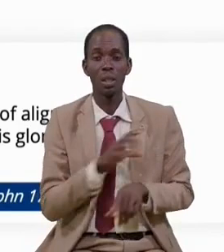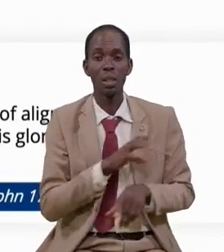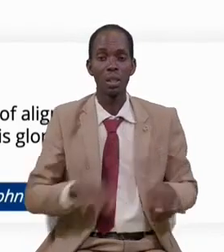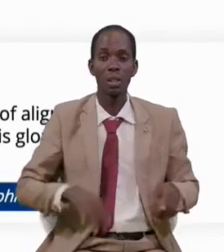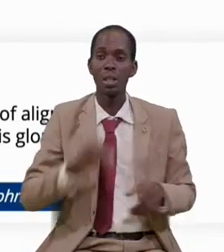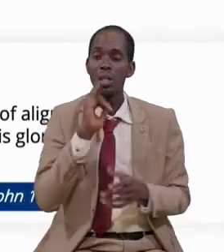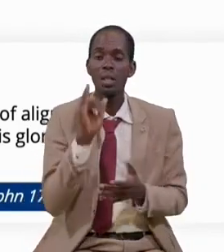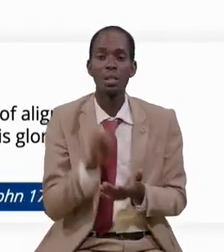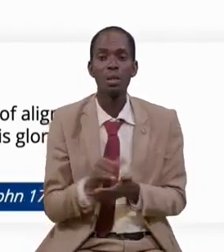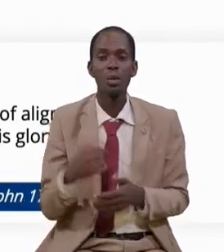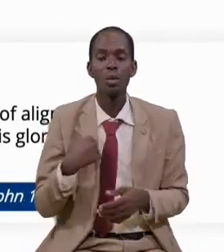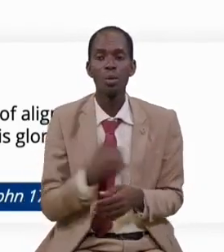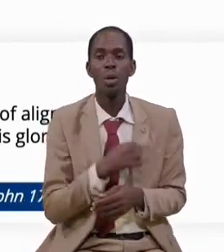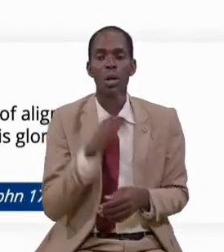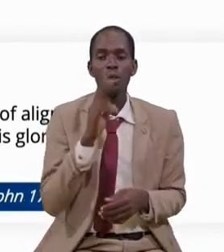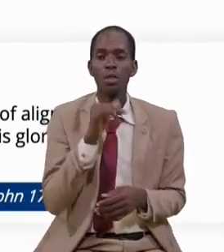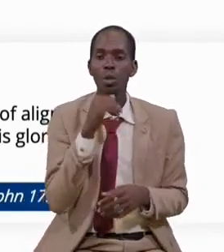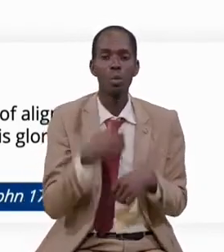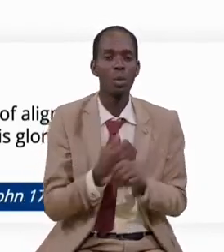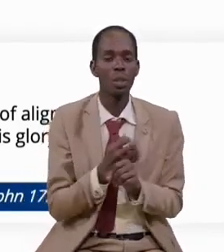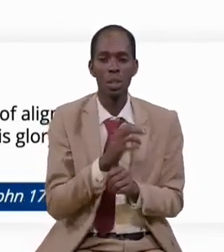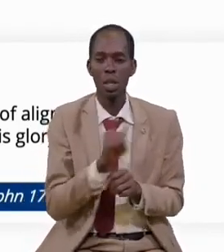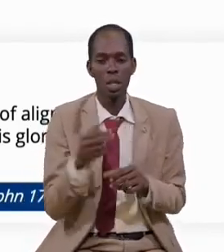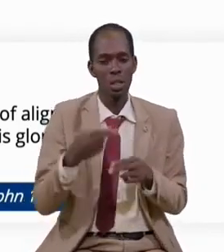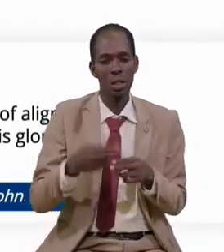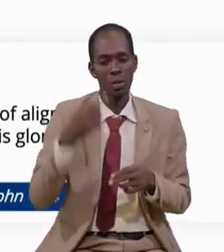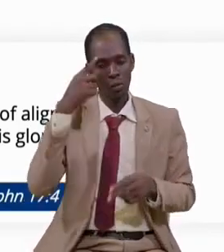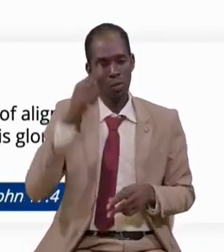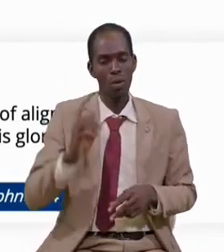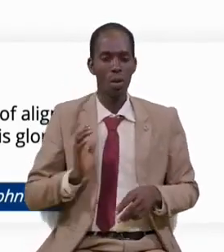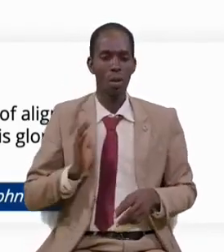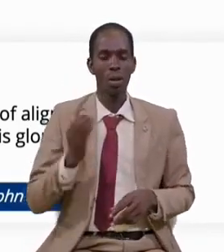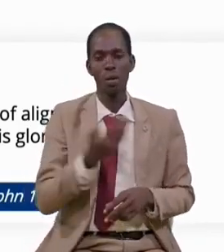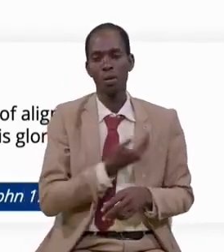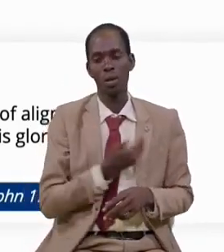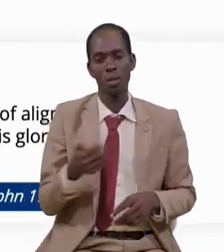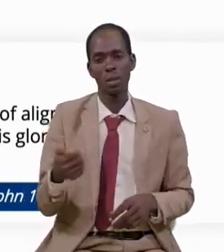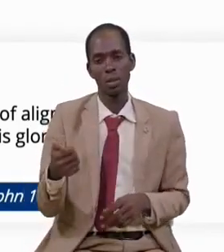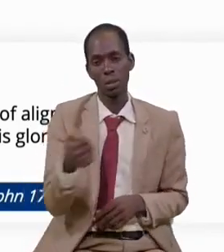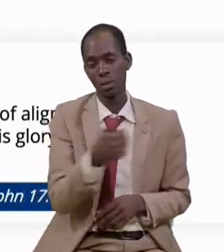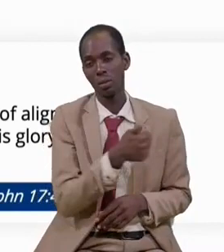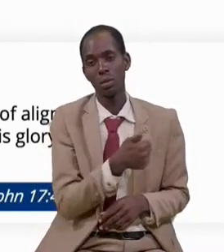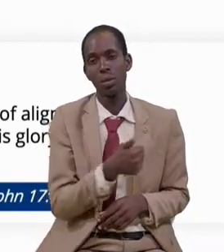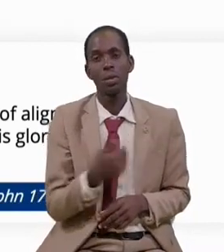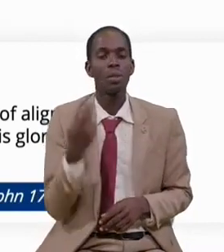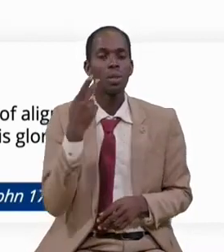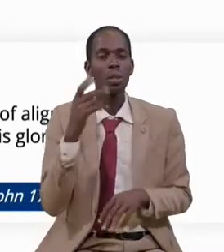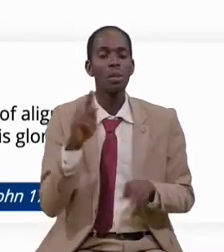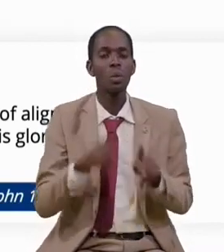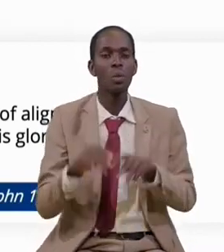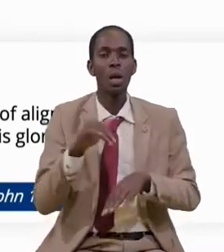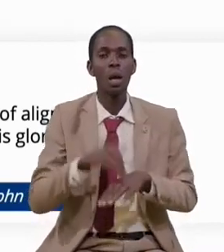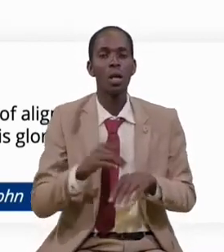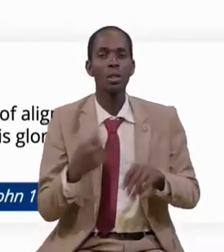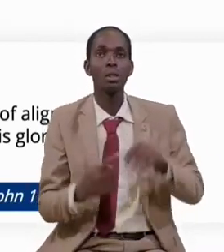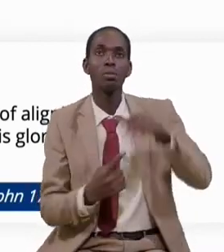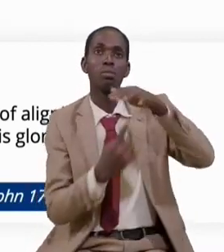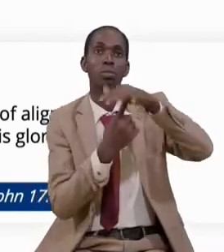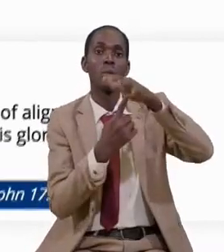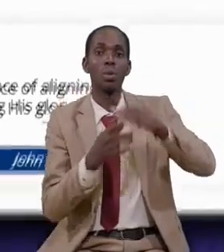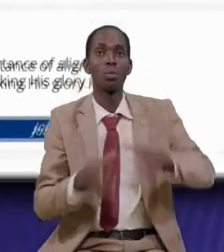making a name for ourselves, right? We're not like the people of the Tower of Babel who said, let us make a name for ourselves.